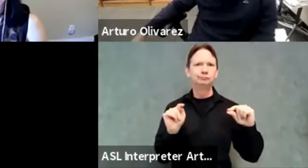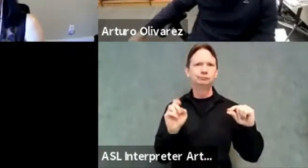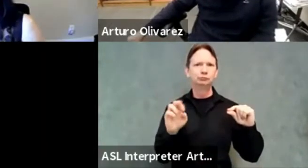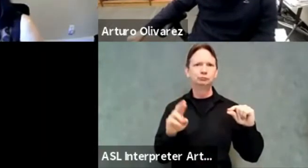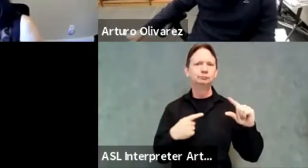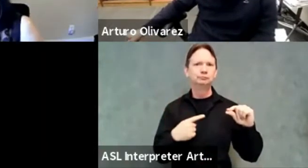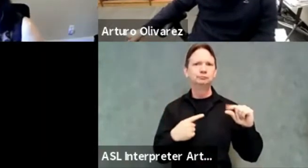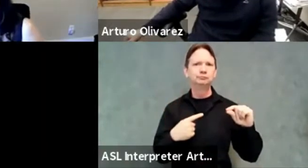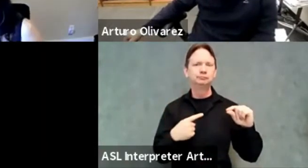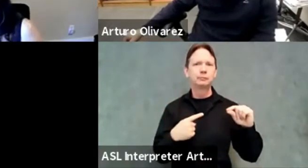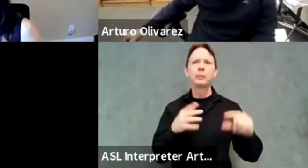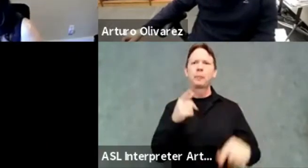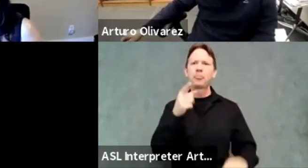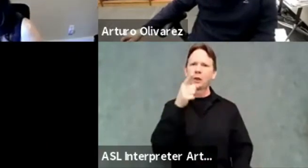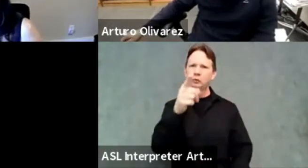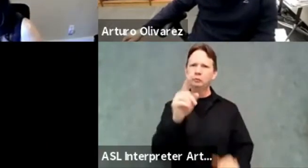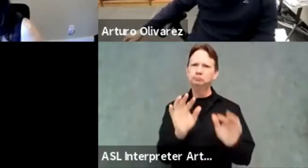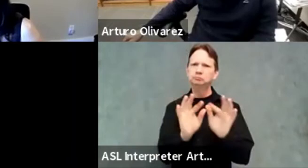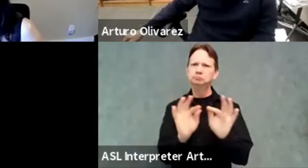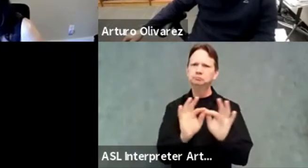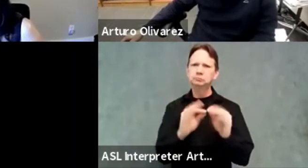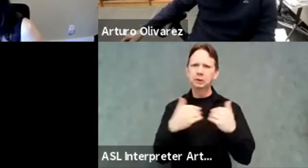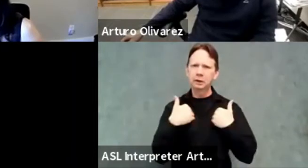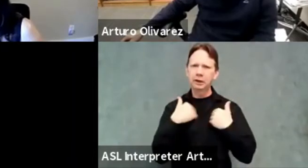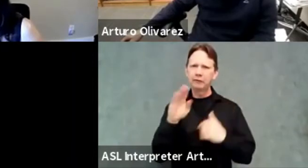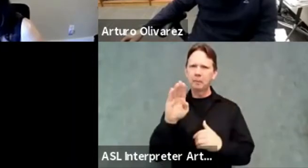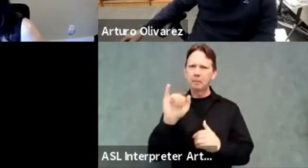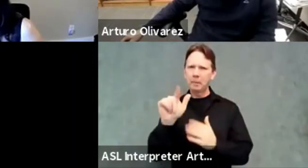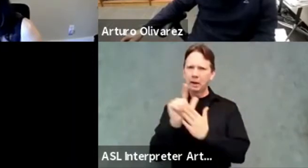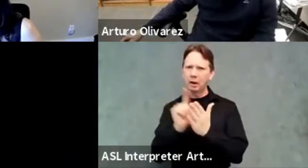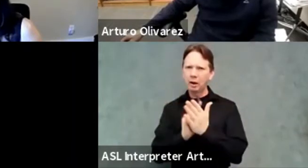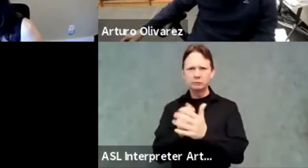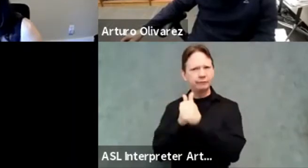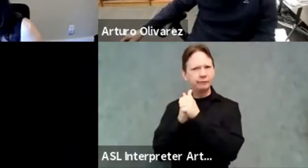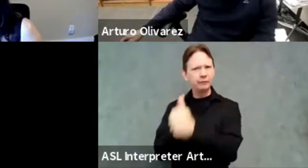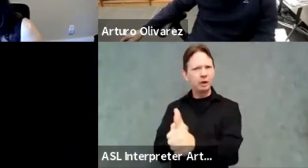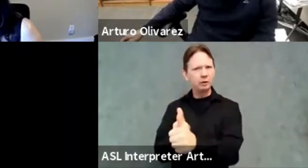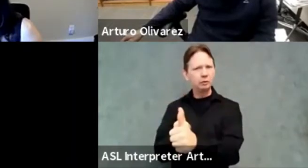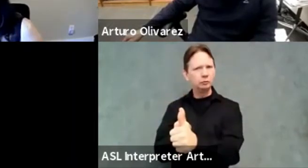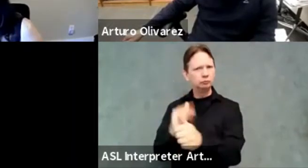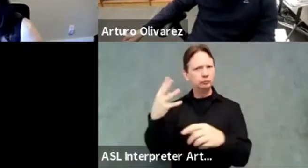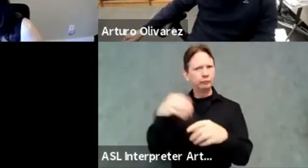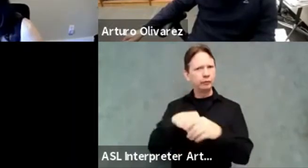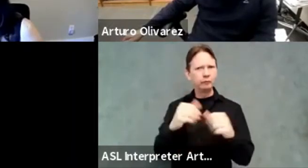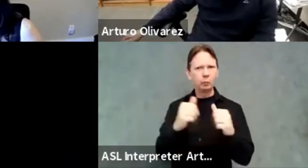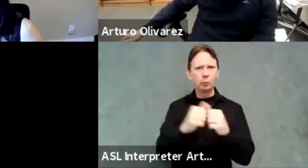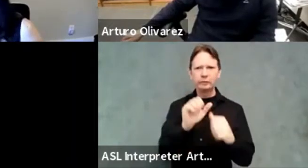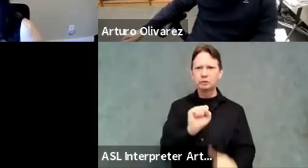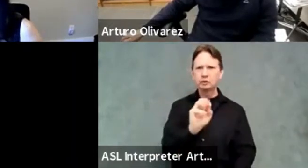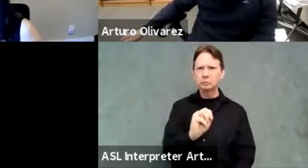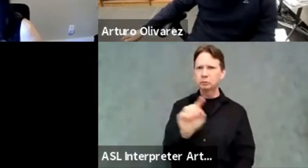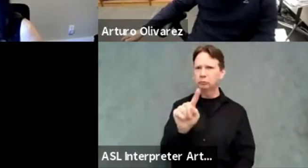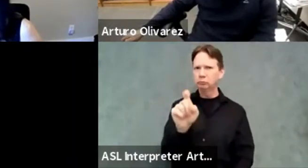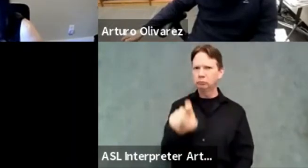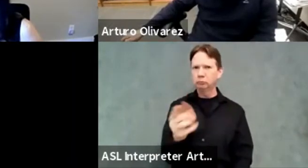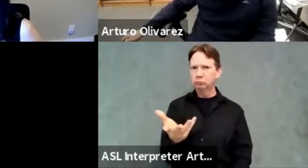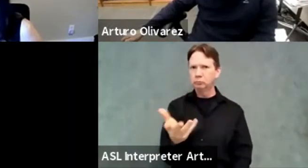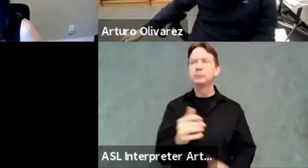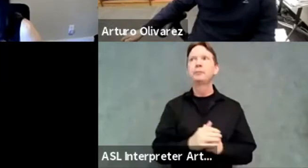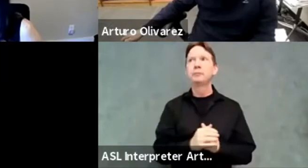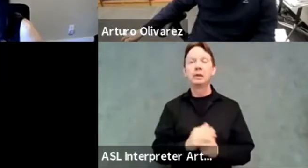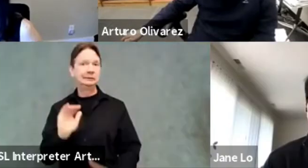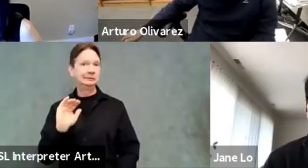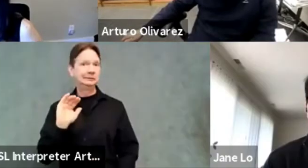around the use of social media, but there was a question about a SIG that apparently has a